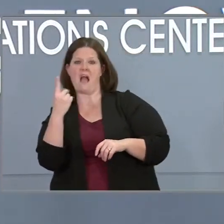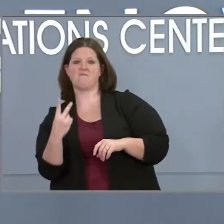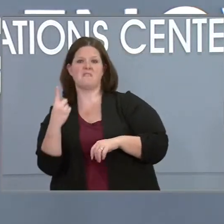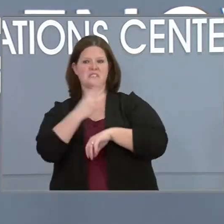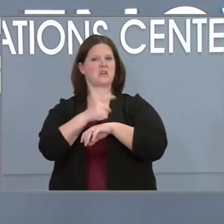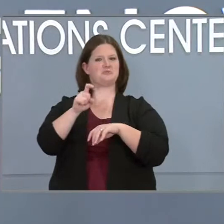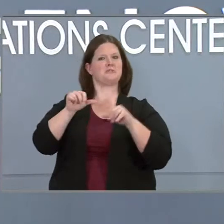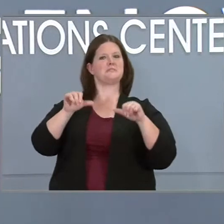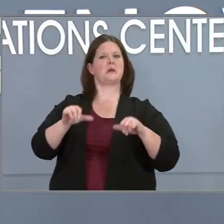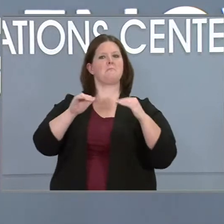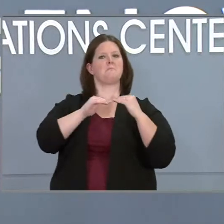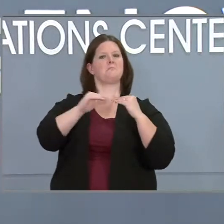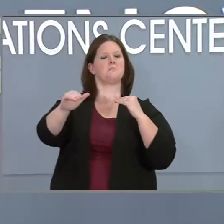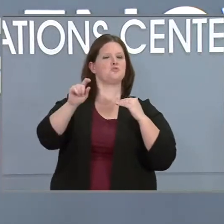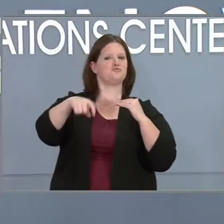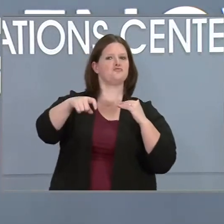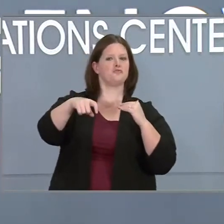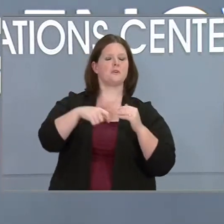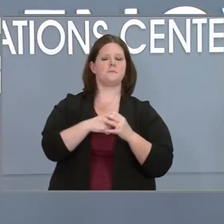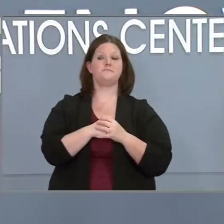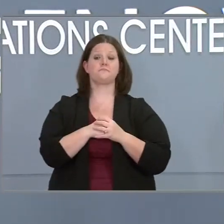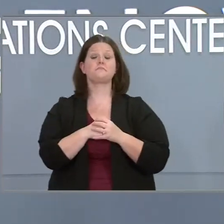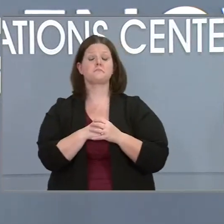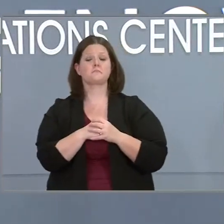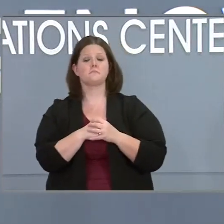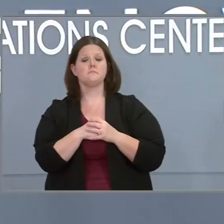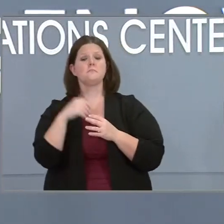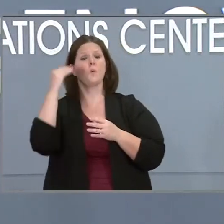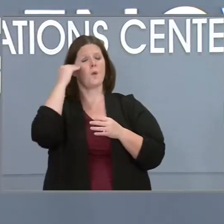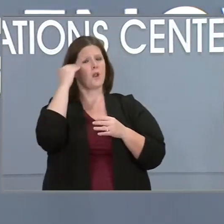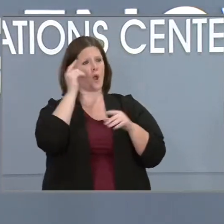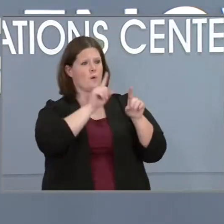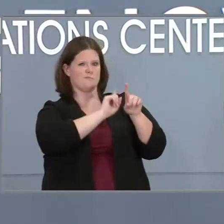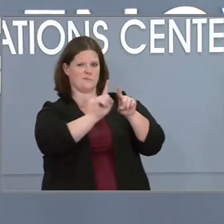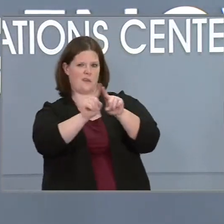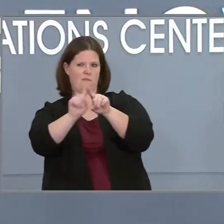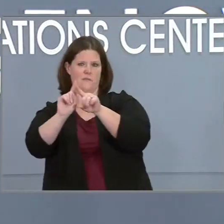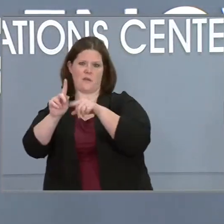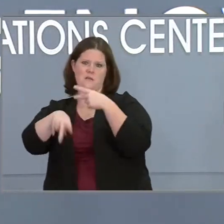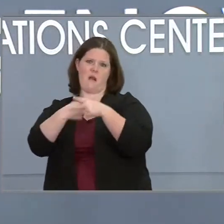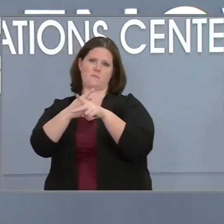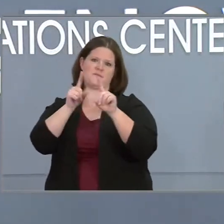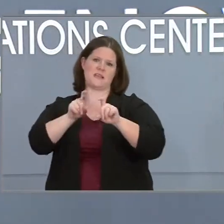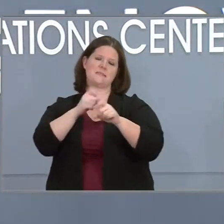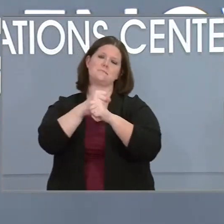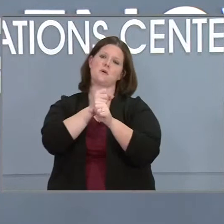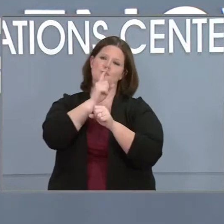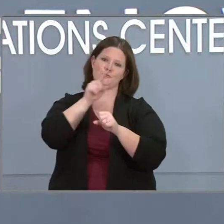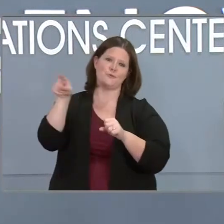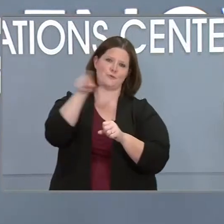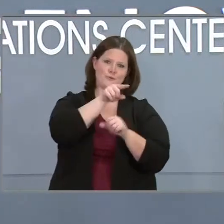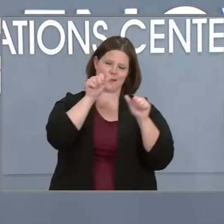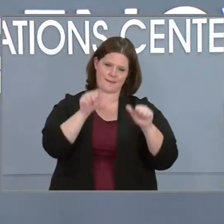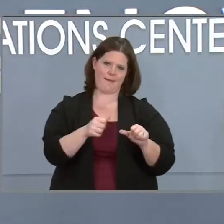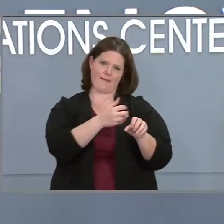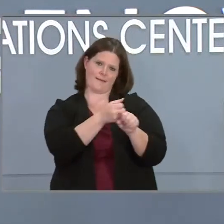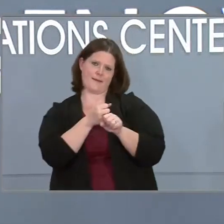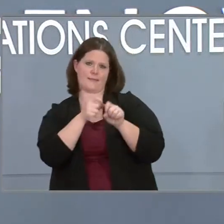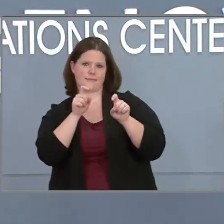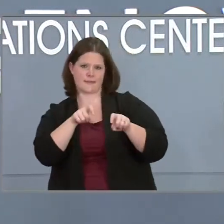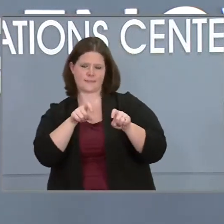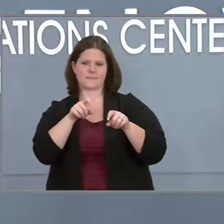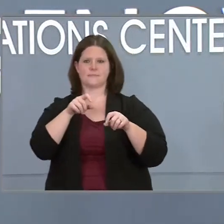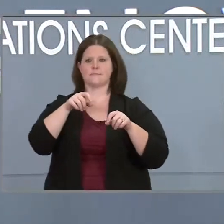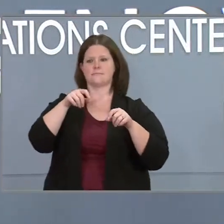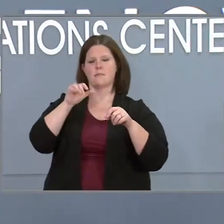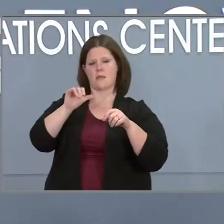affected anytime soon. And we know that there's a lot of different types of testing going on. We want to just make sure folks have access to tests as an important tool in